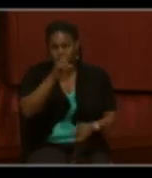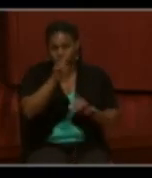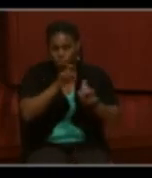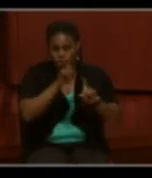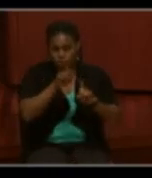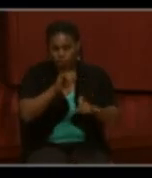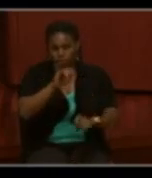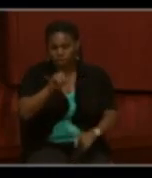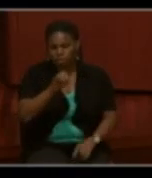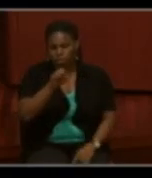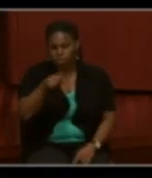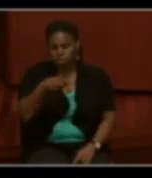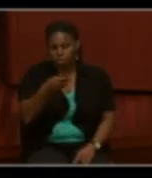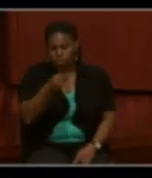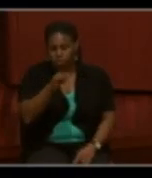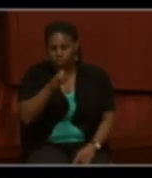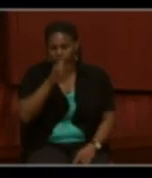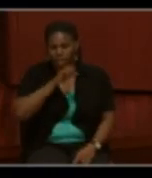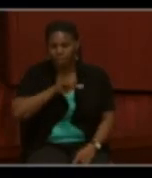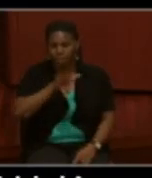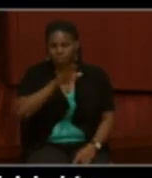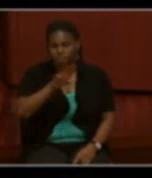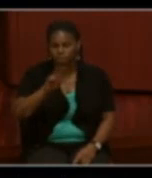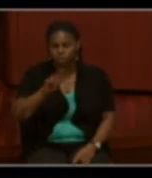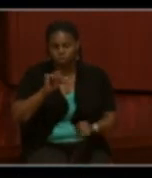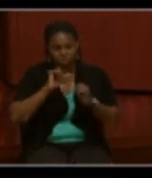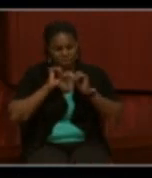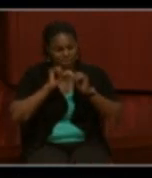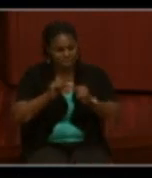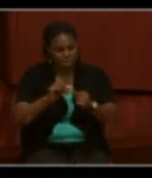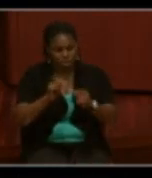Josephine, age 52, is still keeping house.